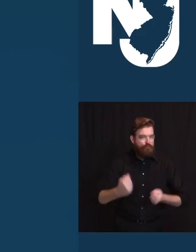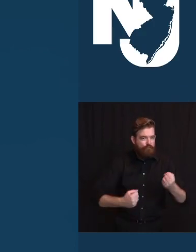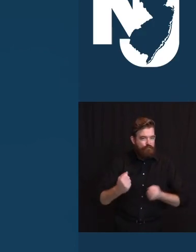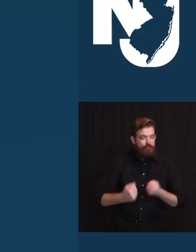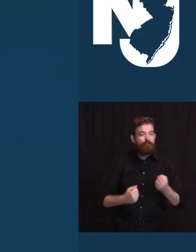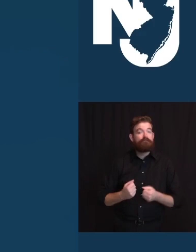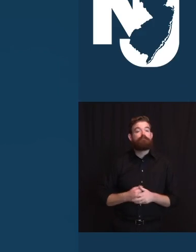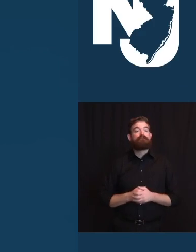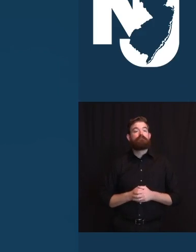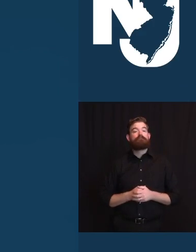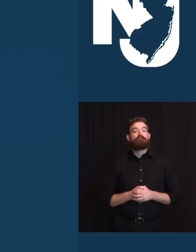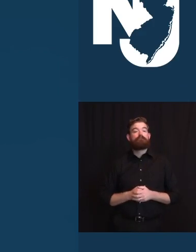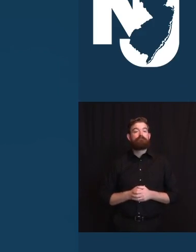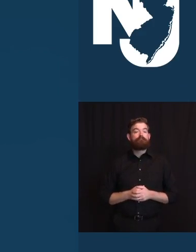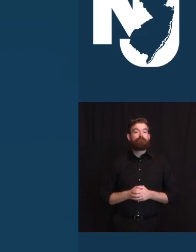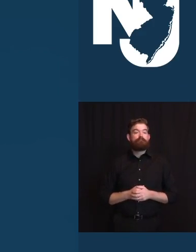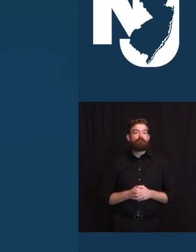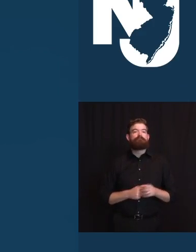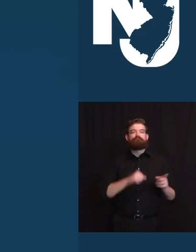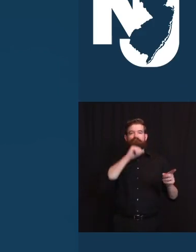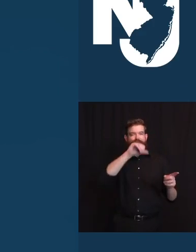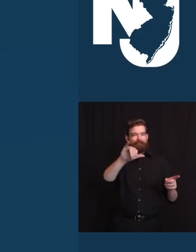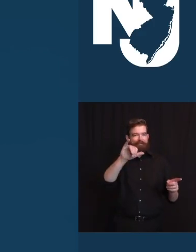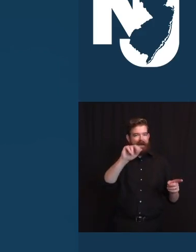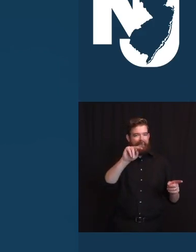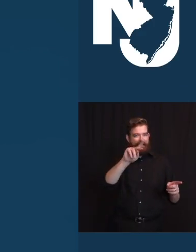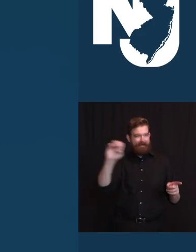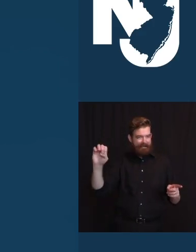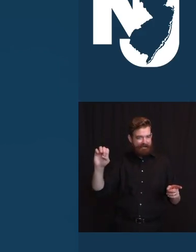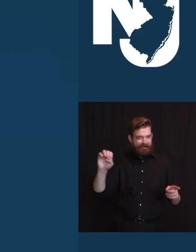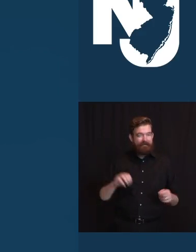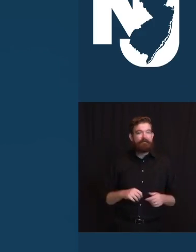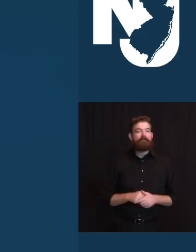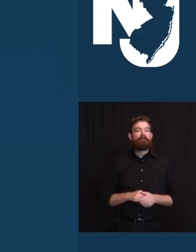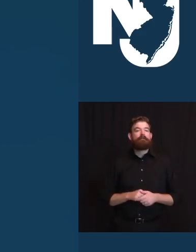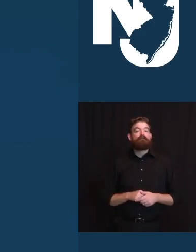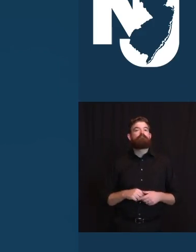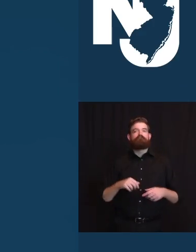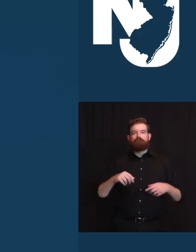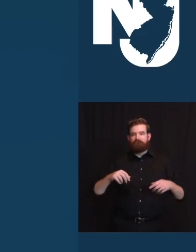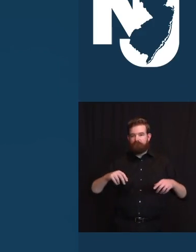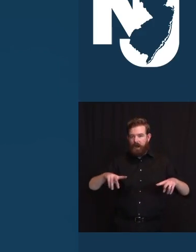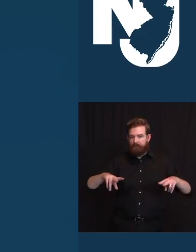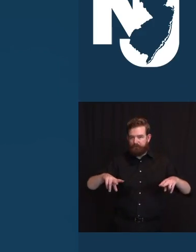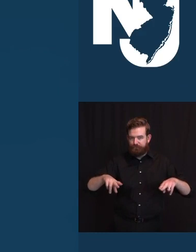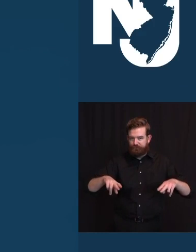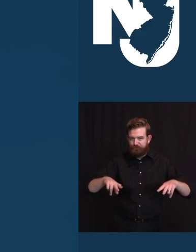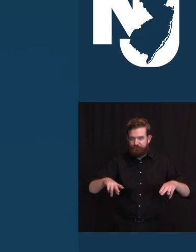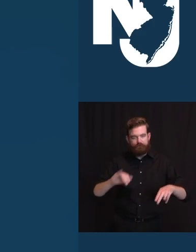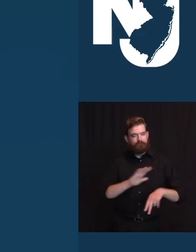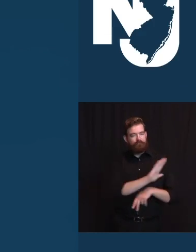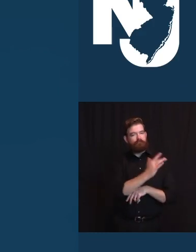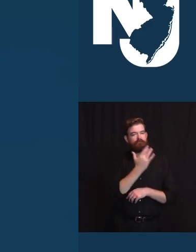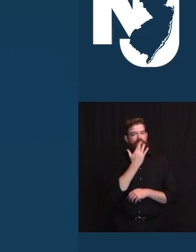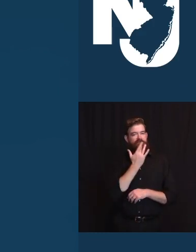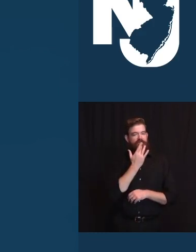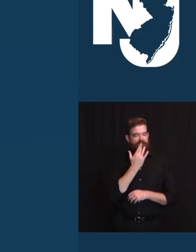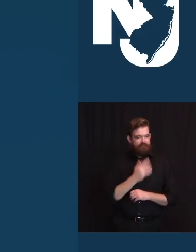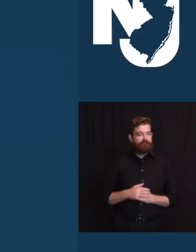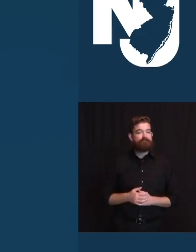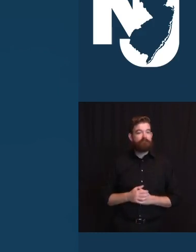so games. And he was also a big fan of lobster, a man of impeccable tastes and good humor.